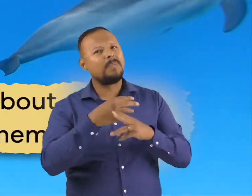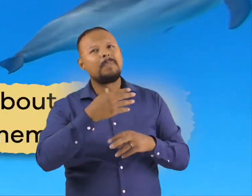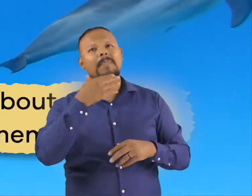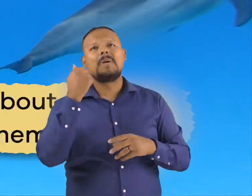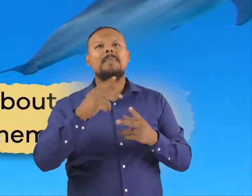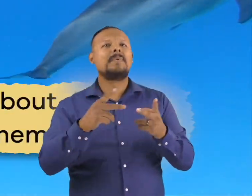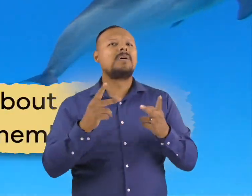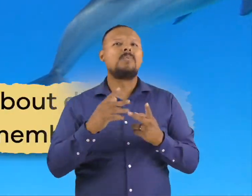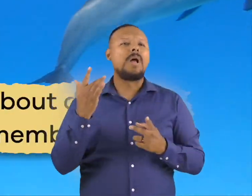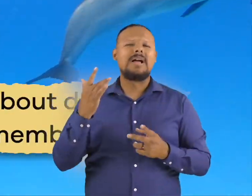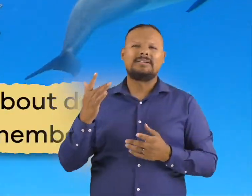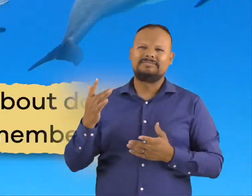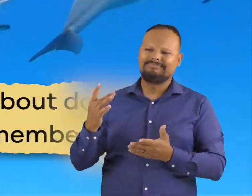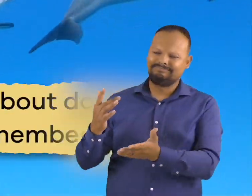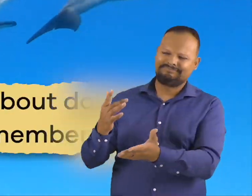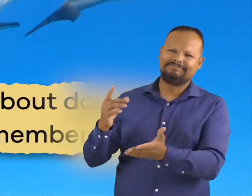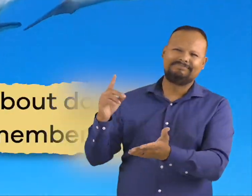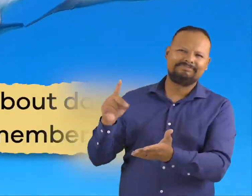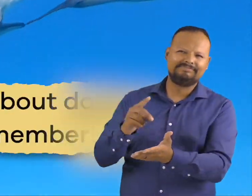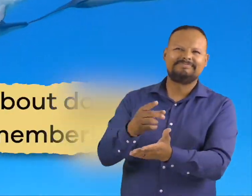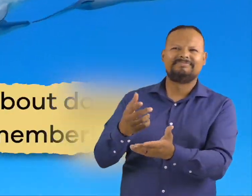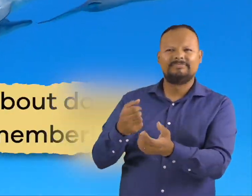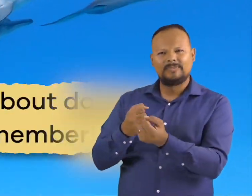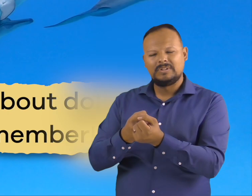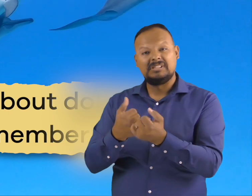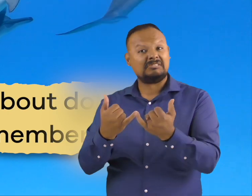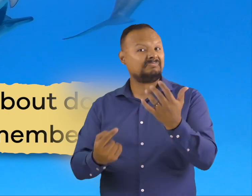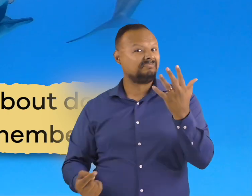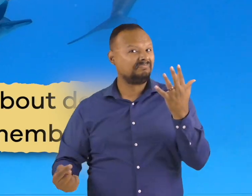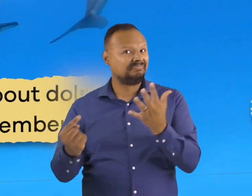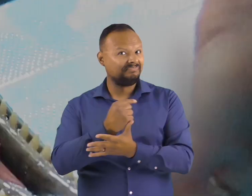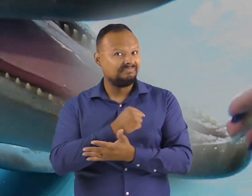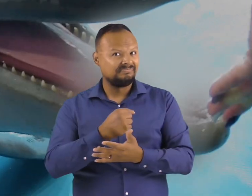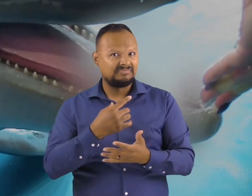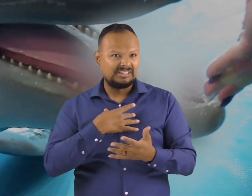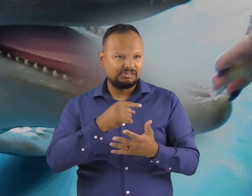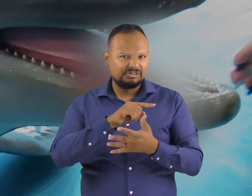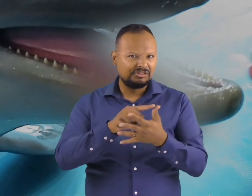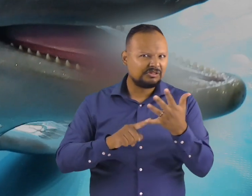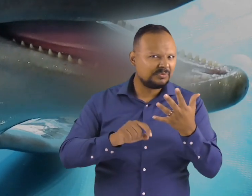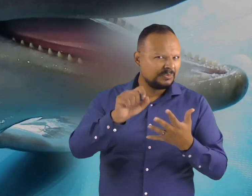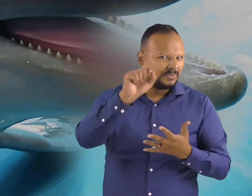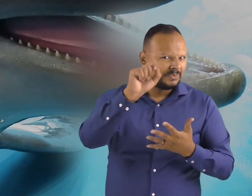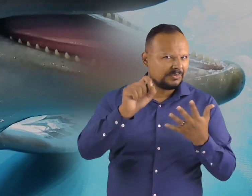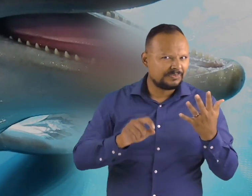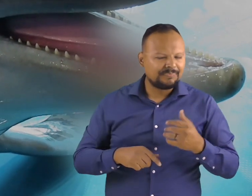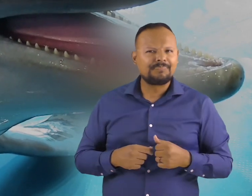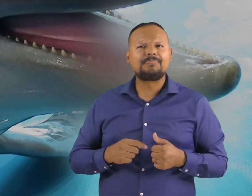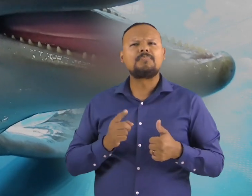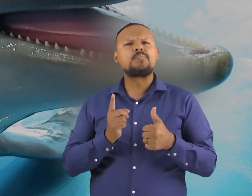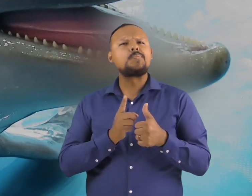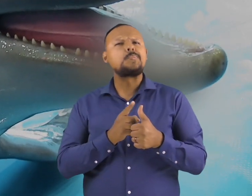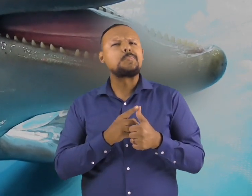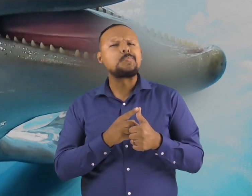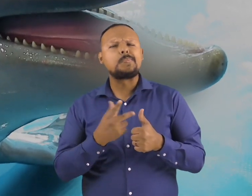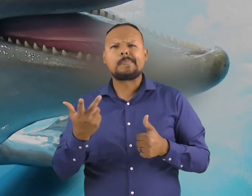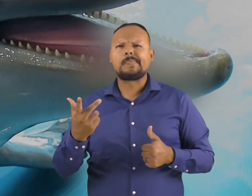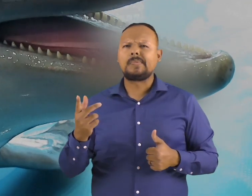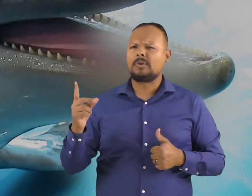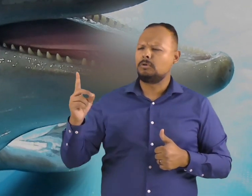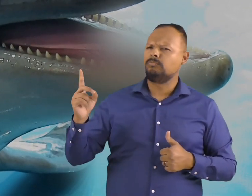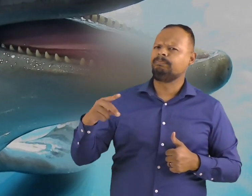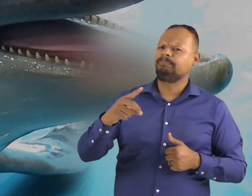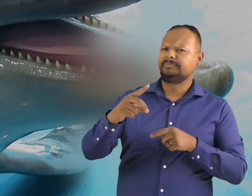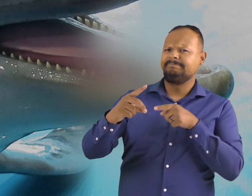Let's review some facts about dolphins to see what you remember. Number What are 3 things dolphins